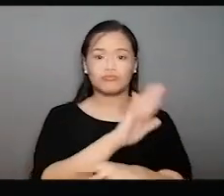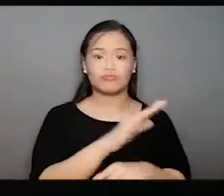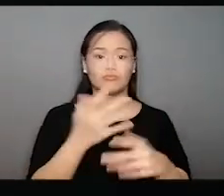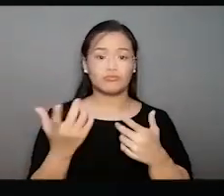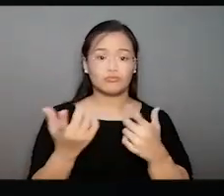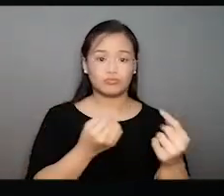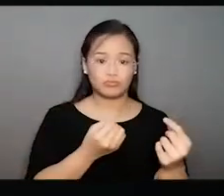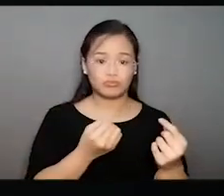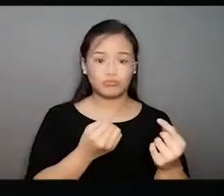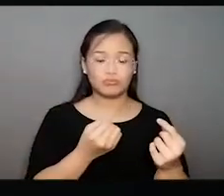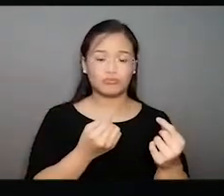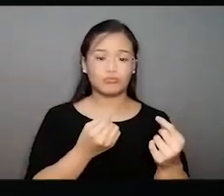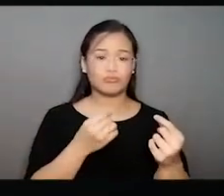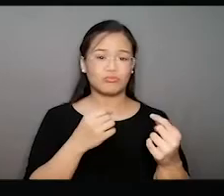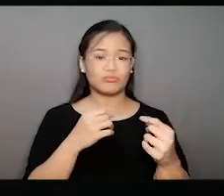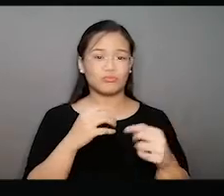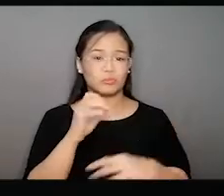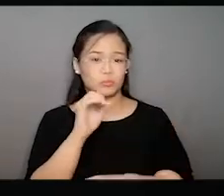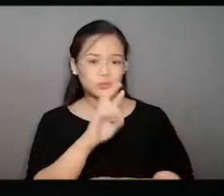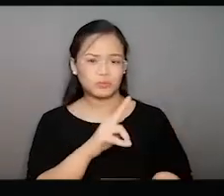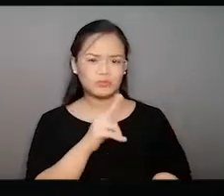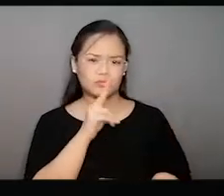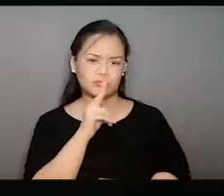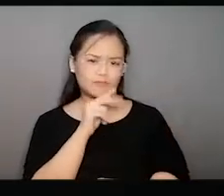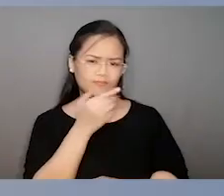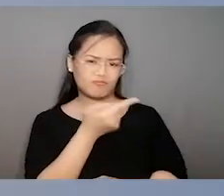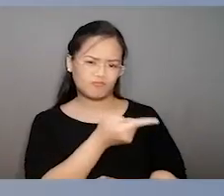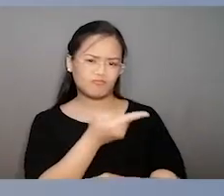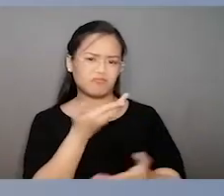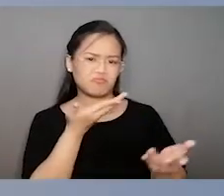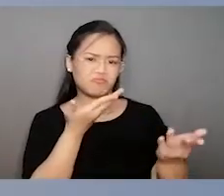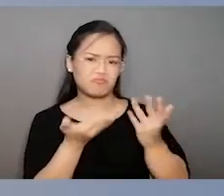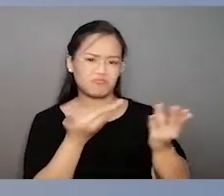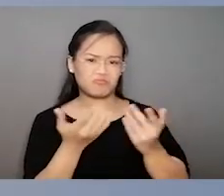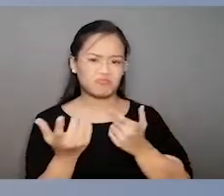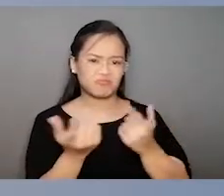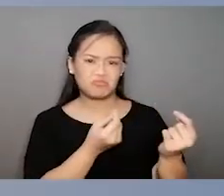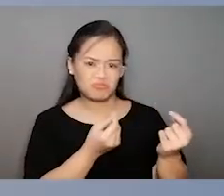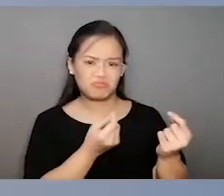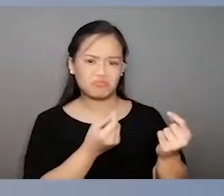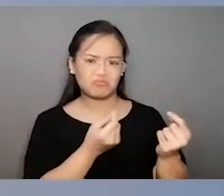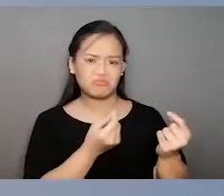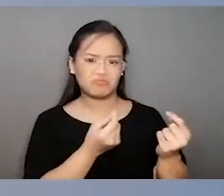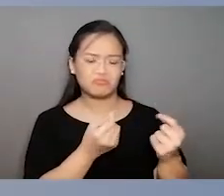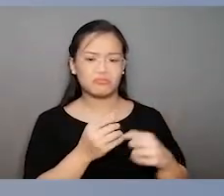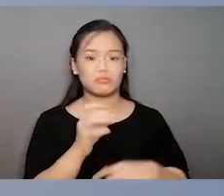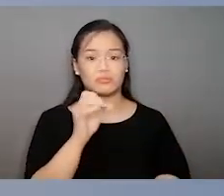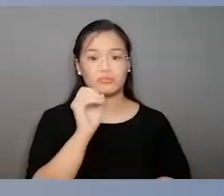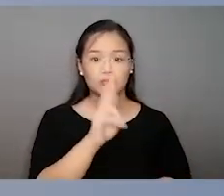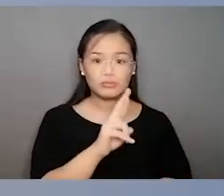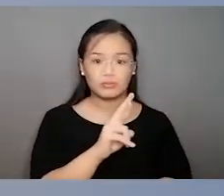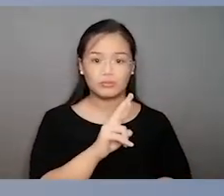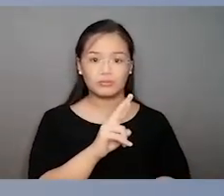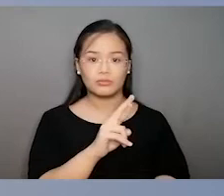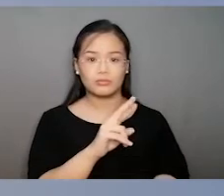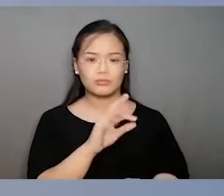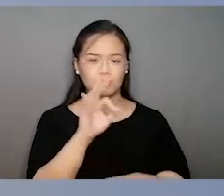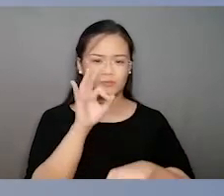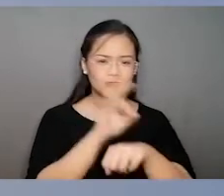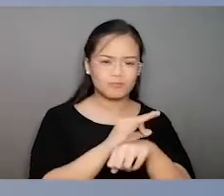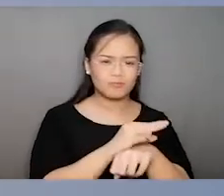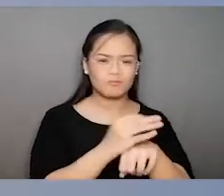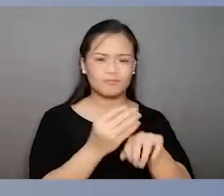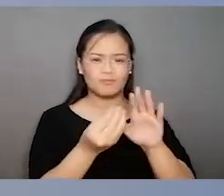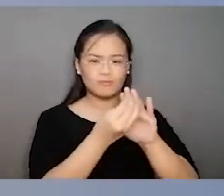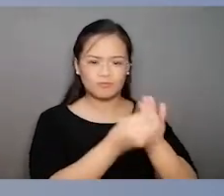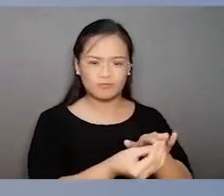has committed or is suspected of having committed, or intimidating or coercing him or a third